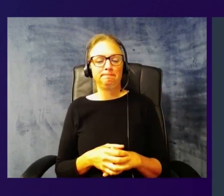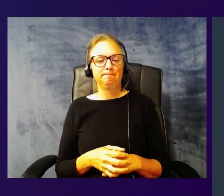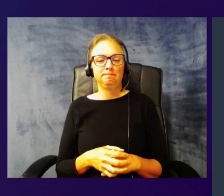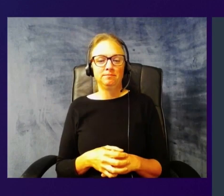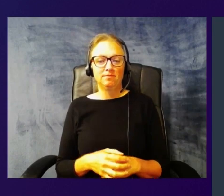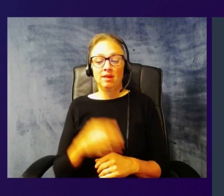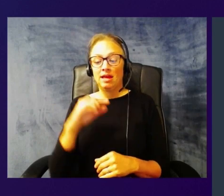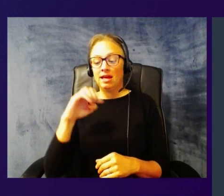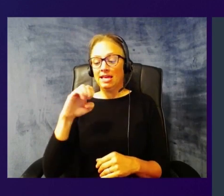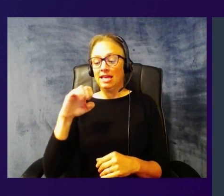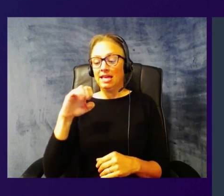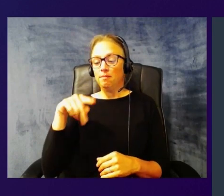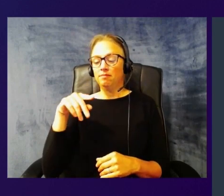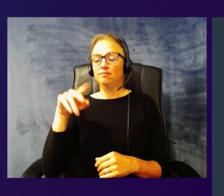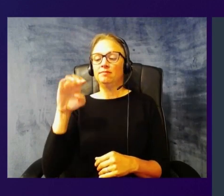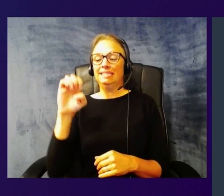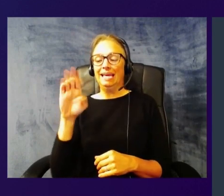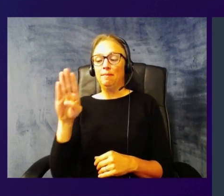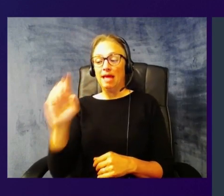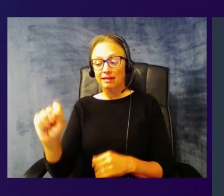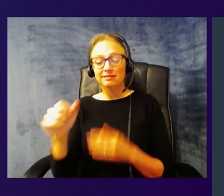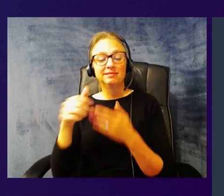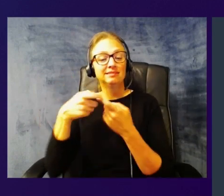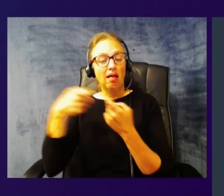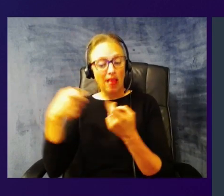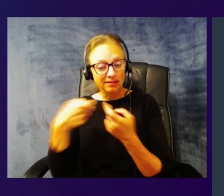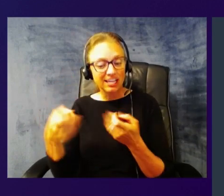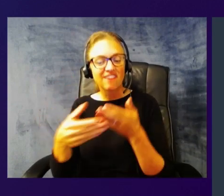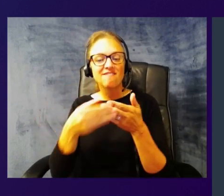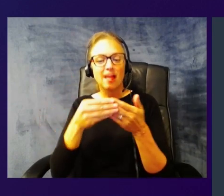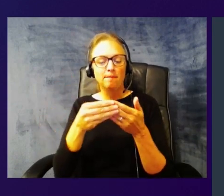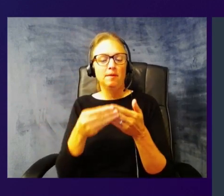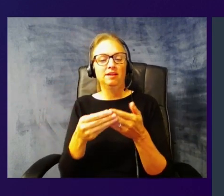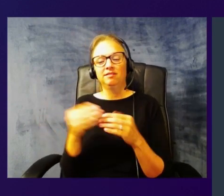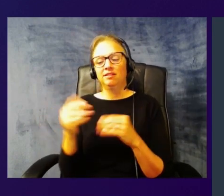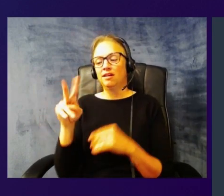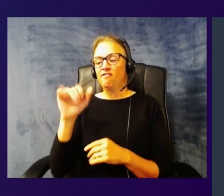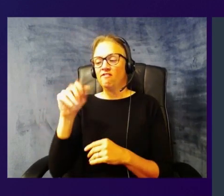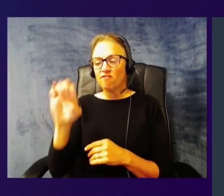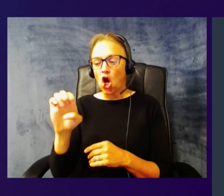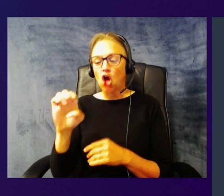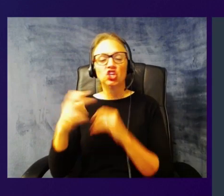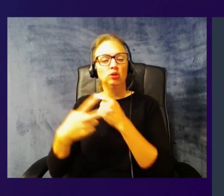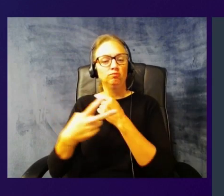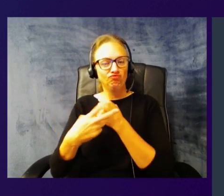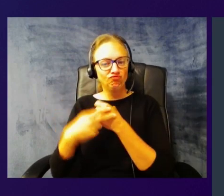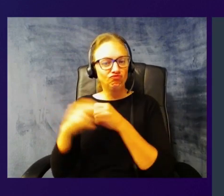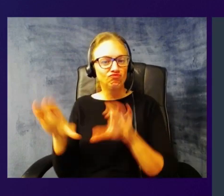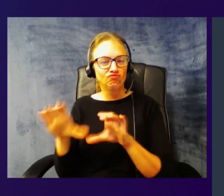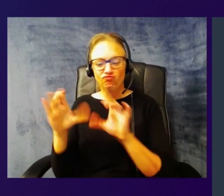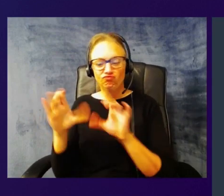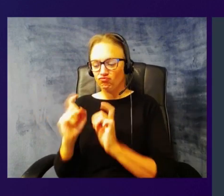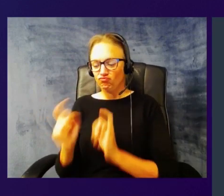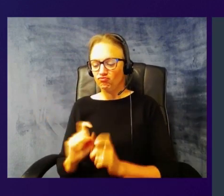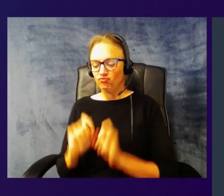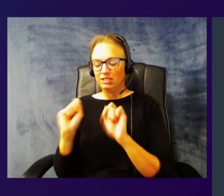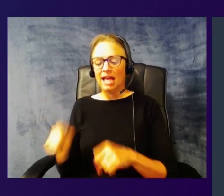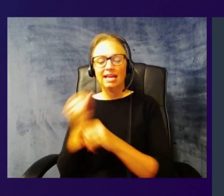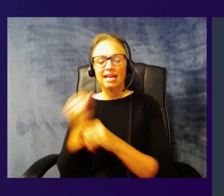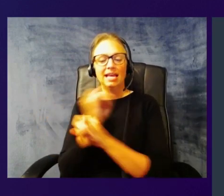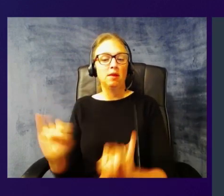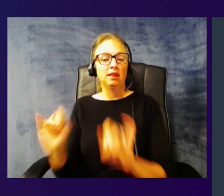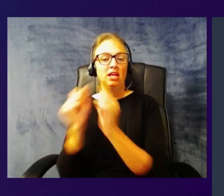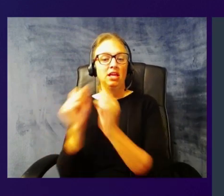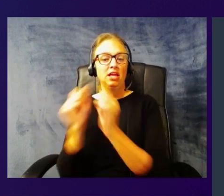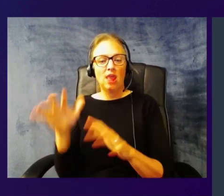EBS elastic volumes give you the flexibility to change volume type, storage, and performance at any time, independently without